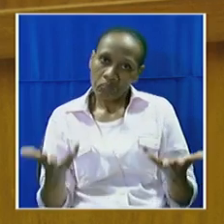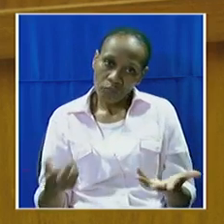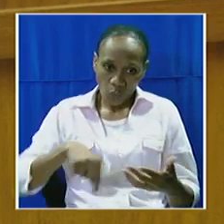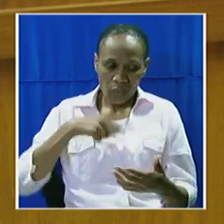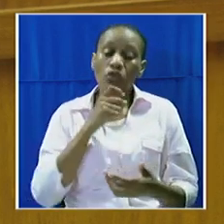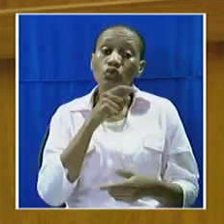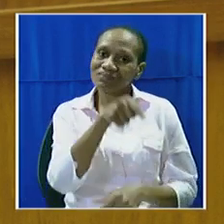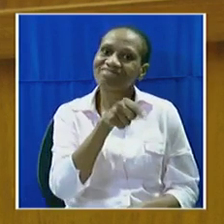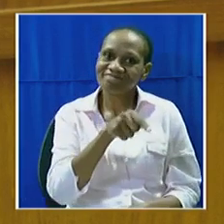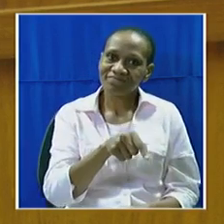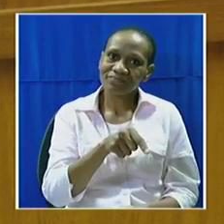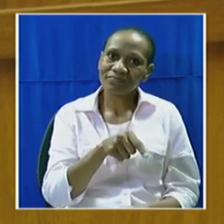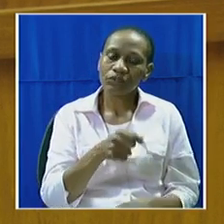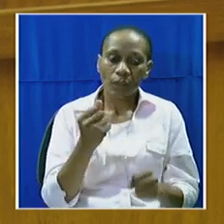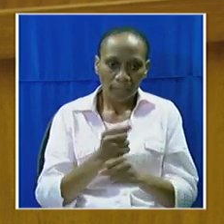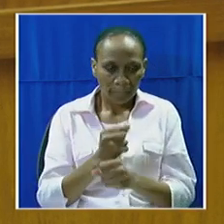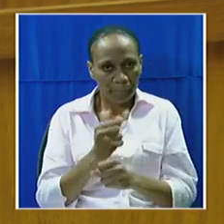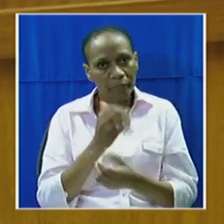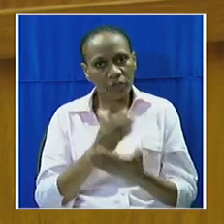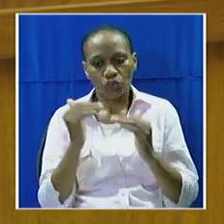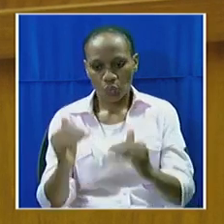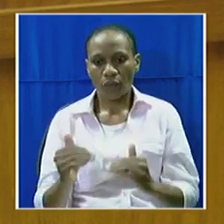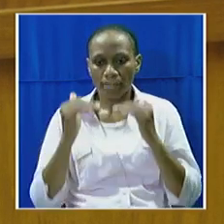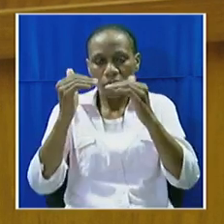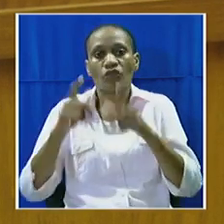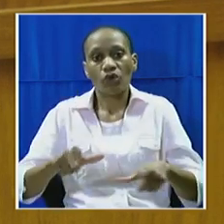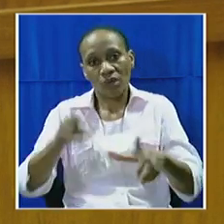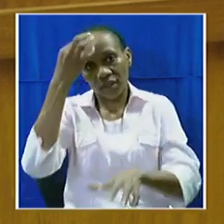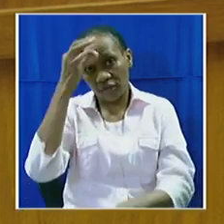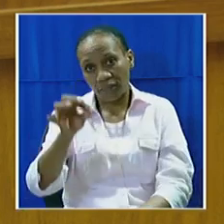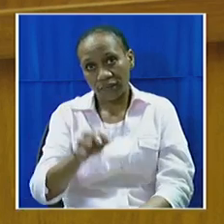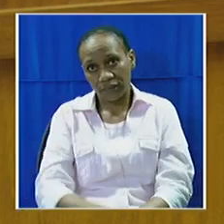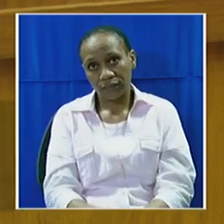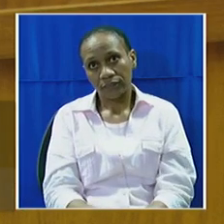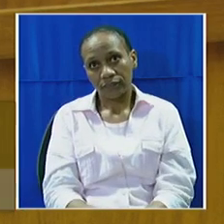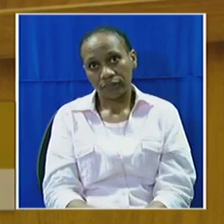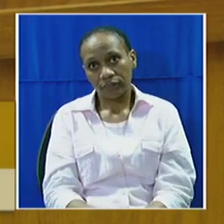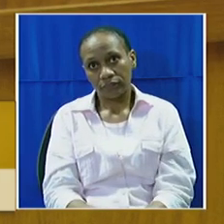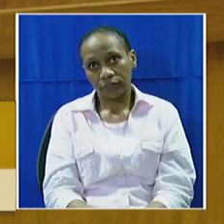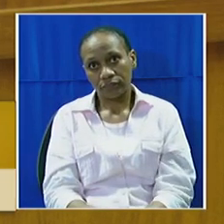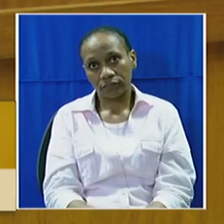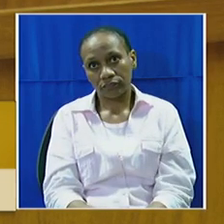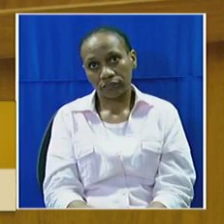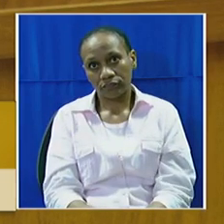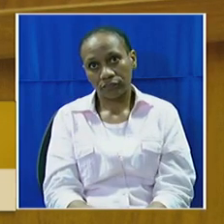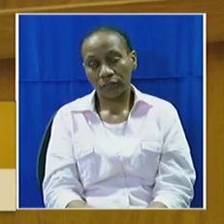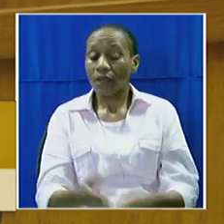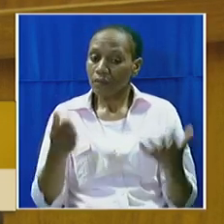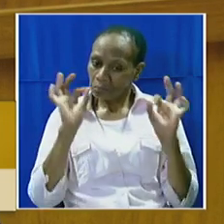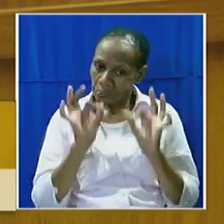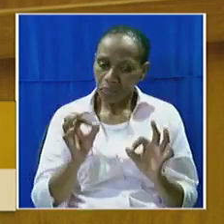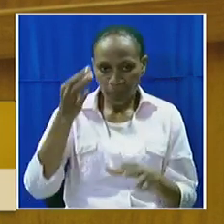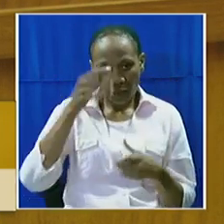use to significantly improve local governance. What must underpin sound local